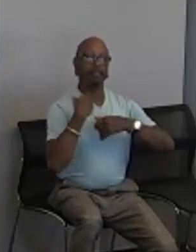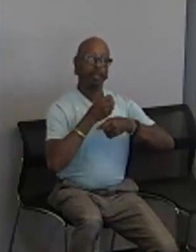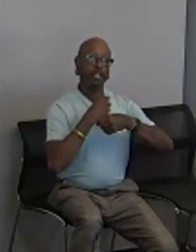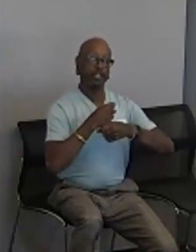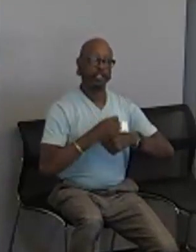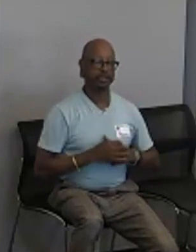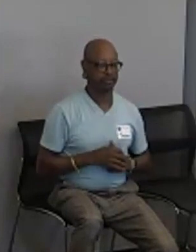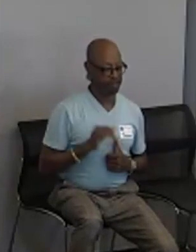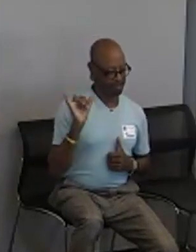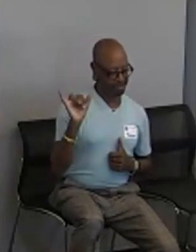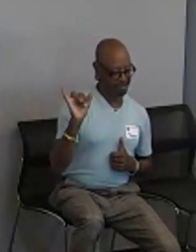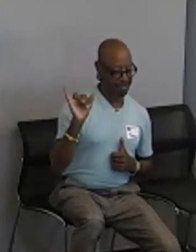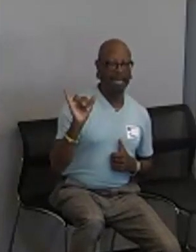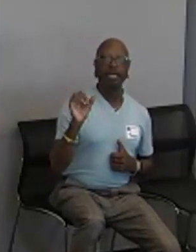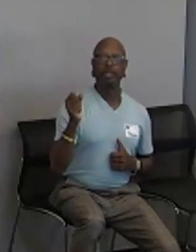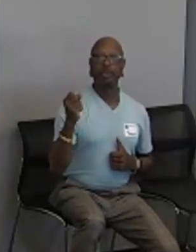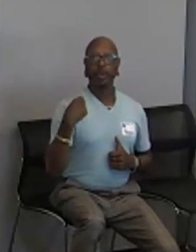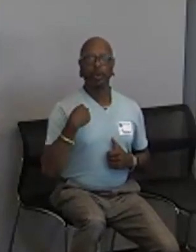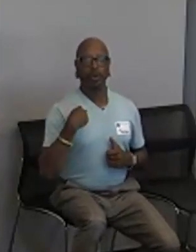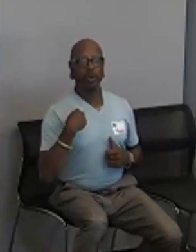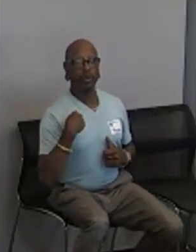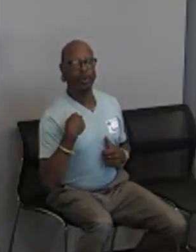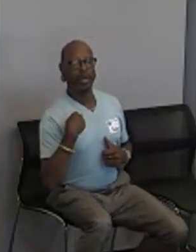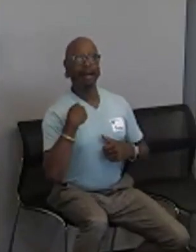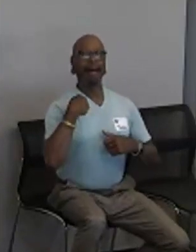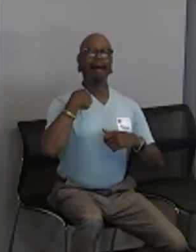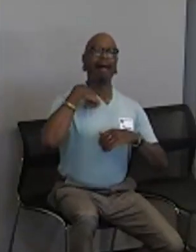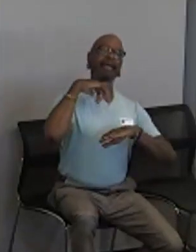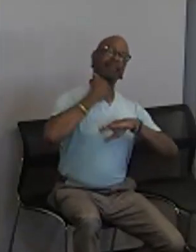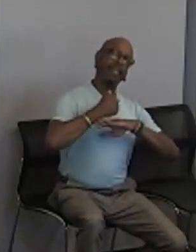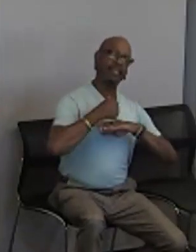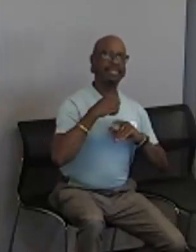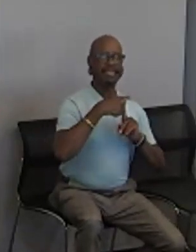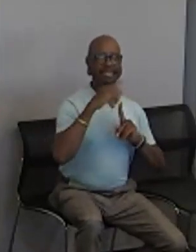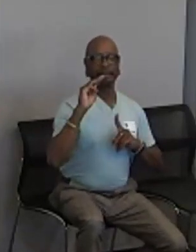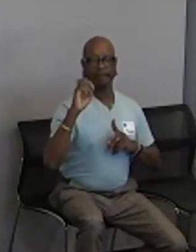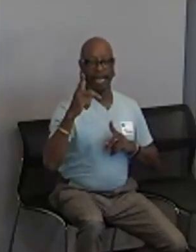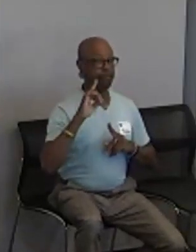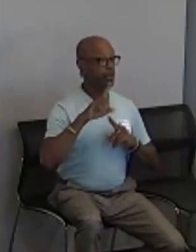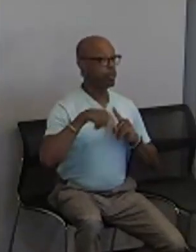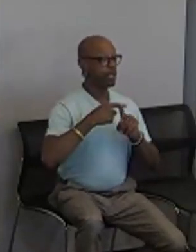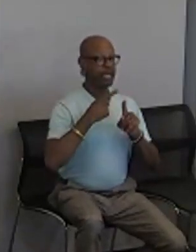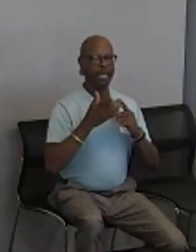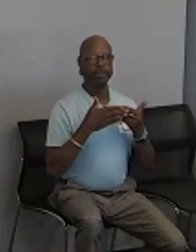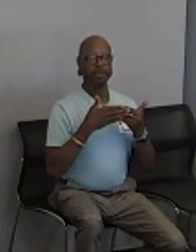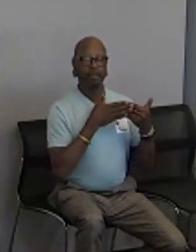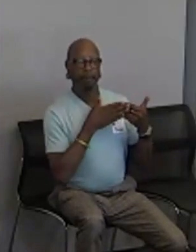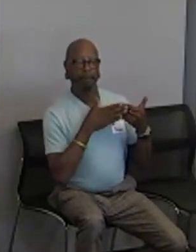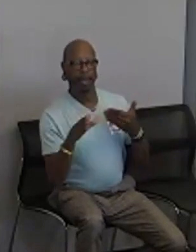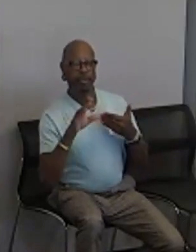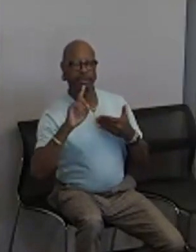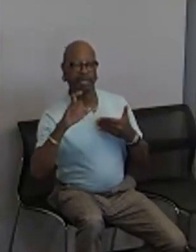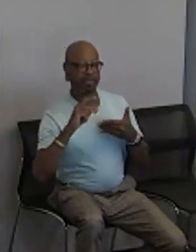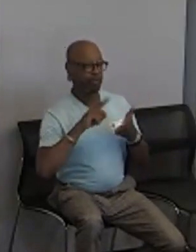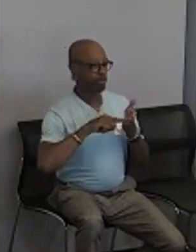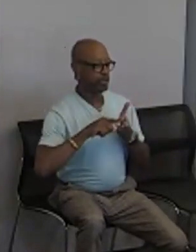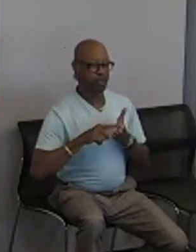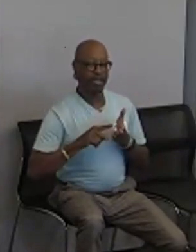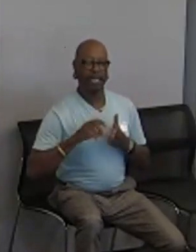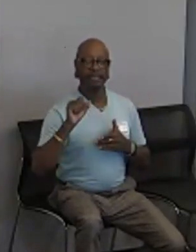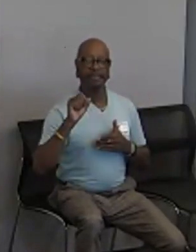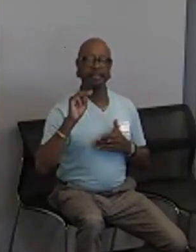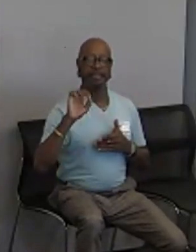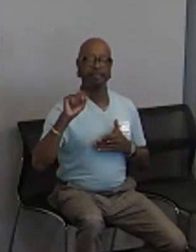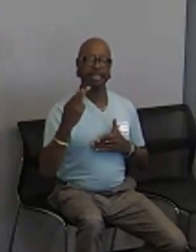So I invented TMAP when I was a postdoctoral researcher at the Smith Kettlewell Eye